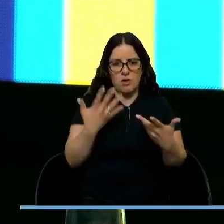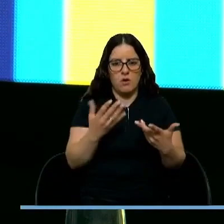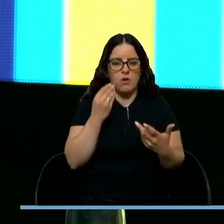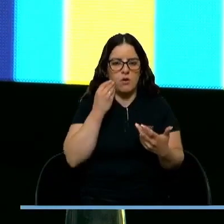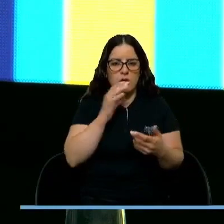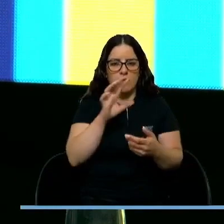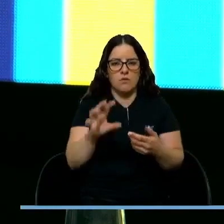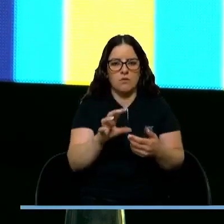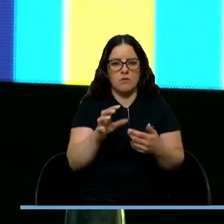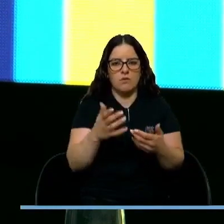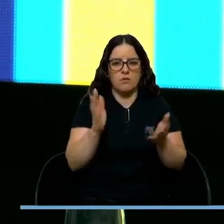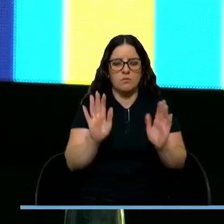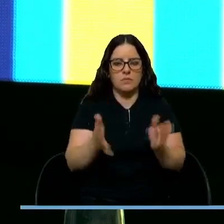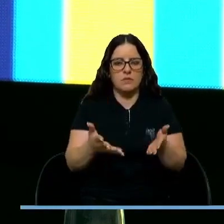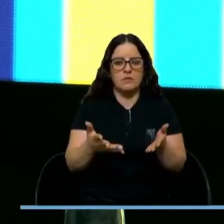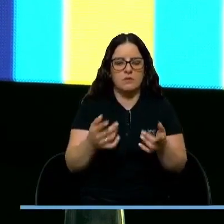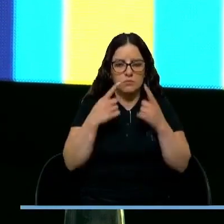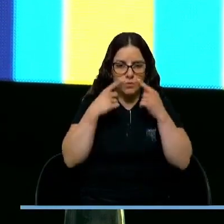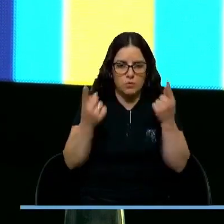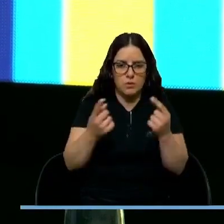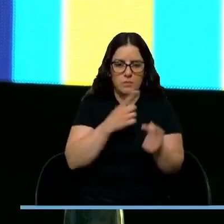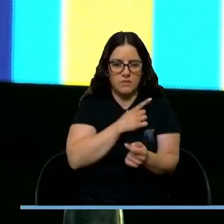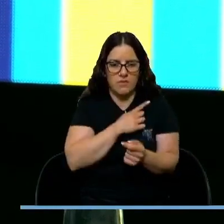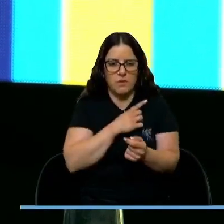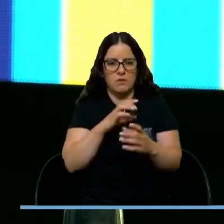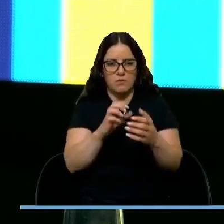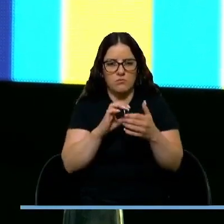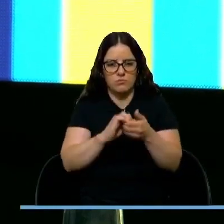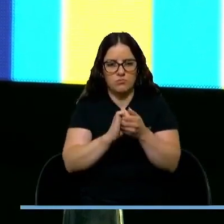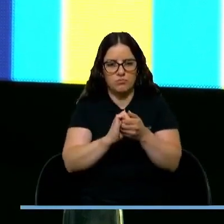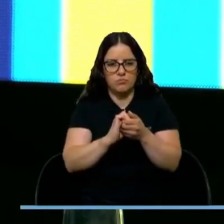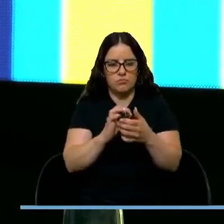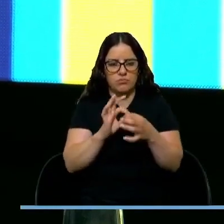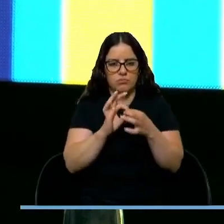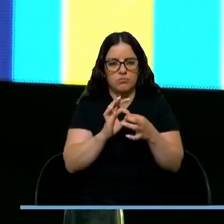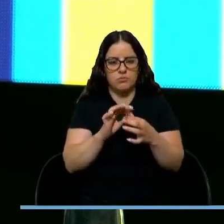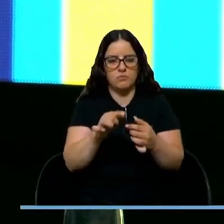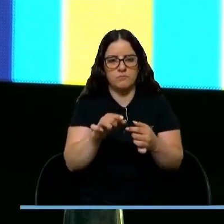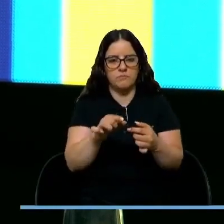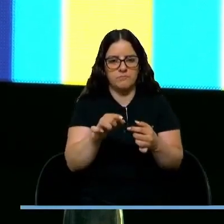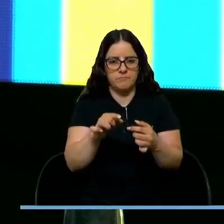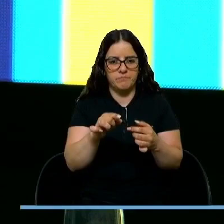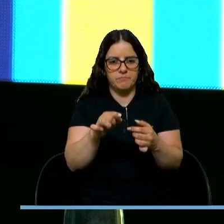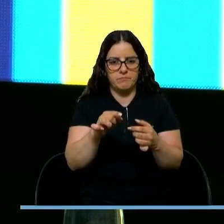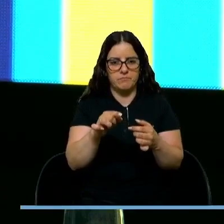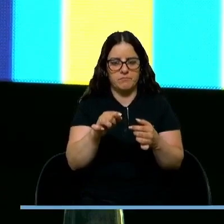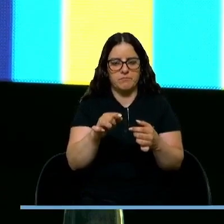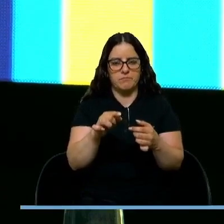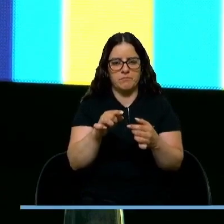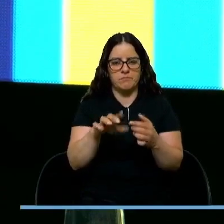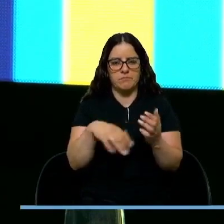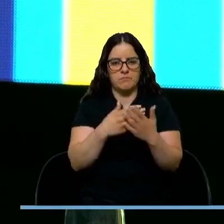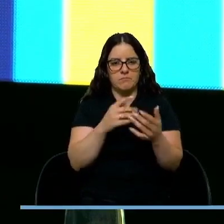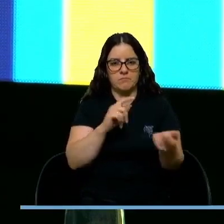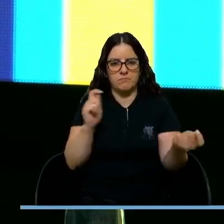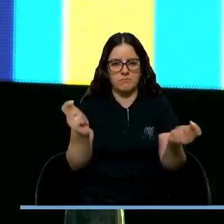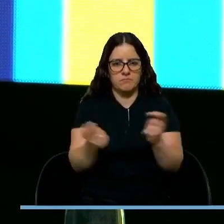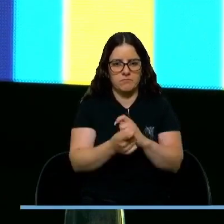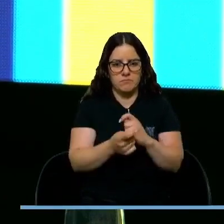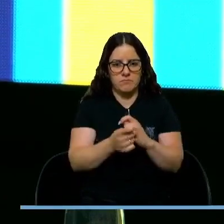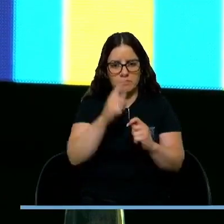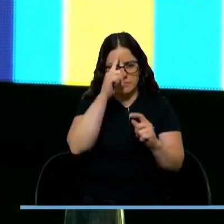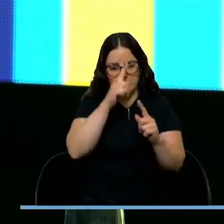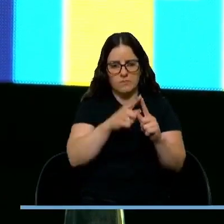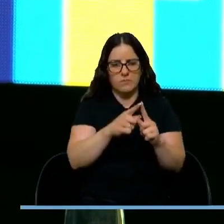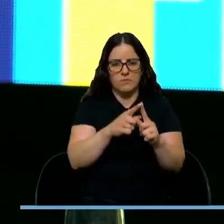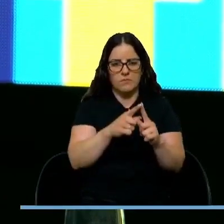and private collaboration, that is key, to make it happen. Because as I was saying, we'll be transformational to achieve the net zero.